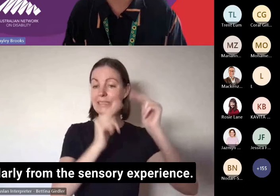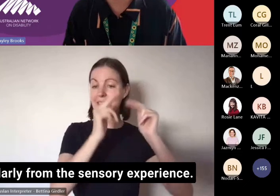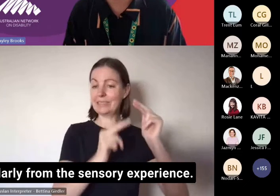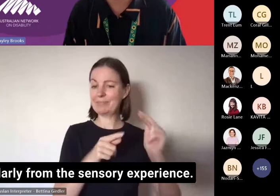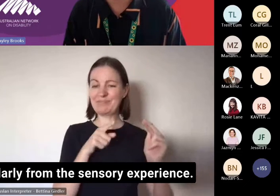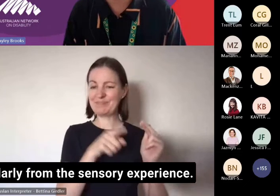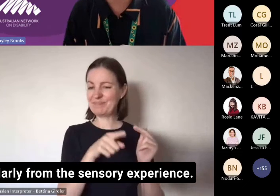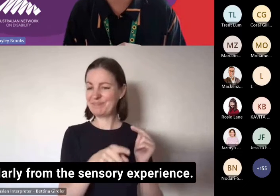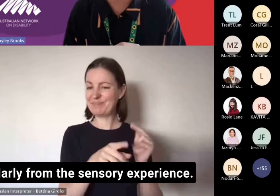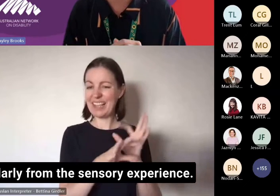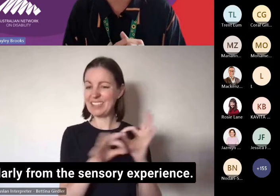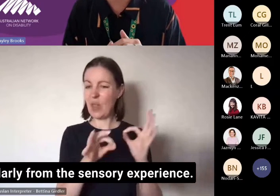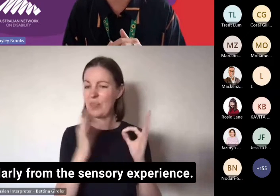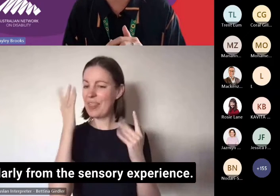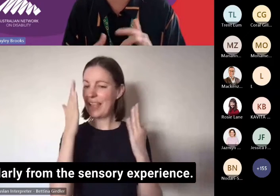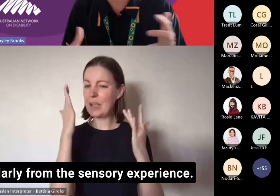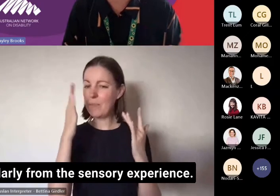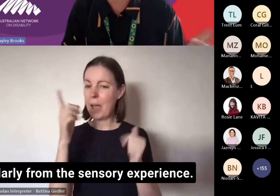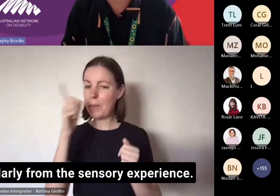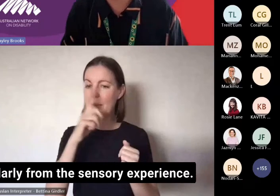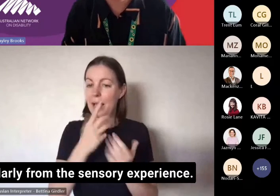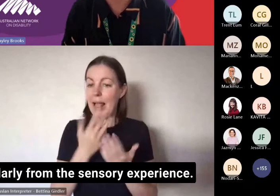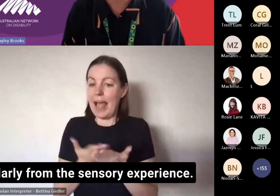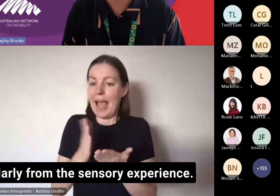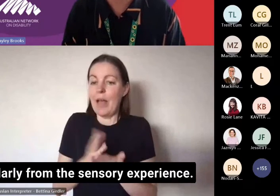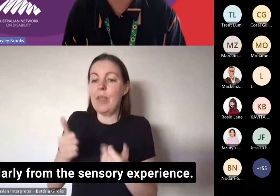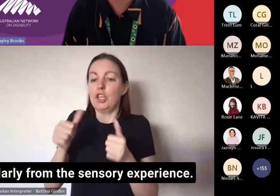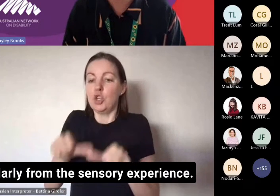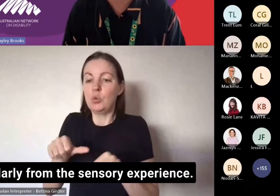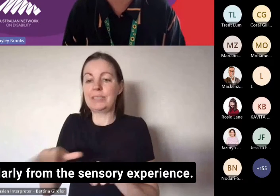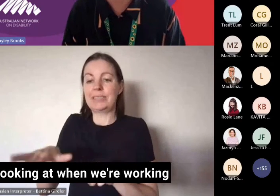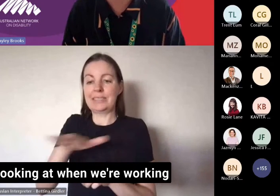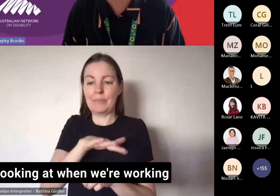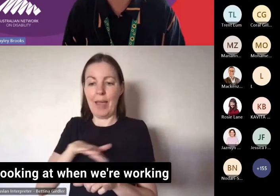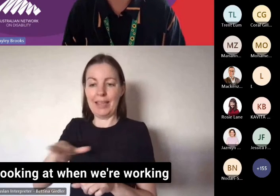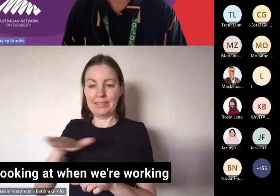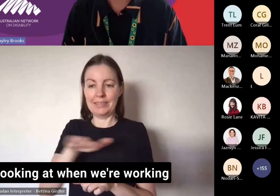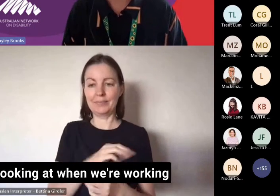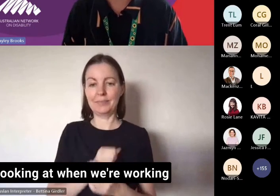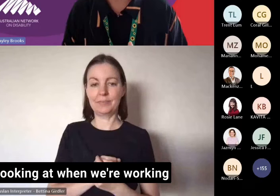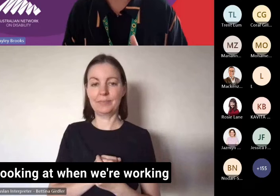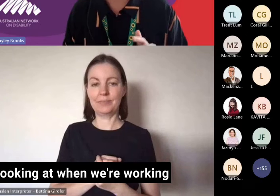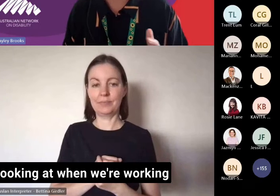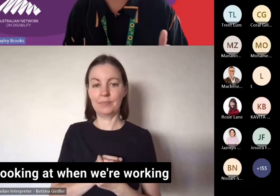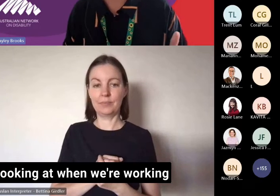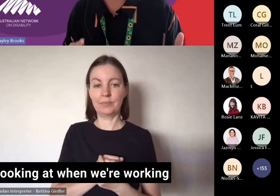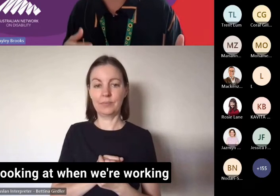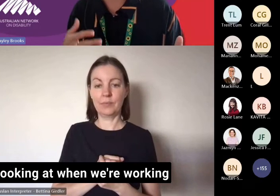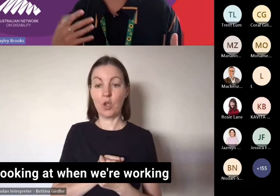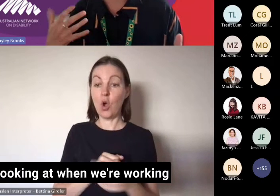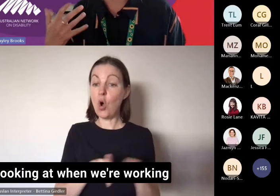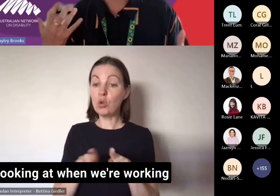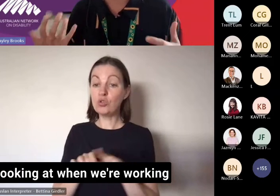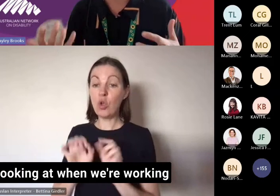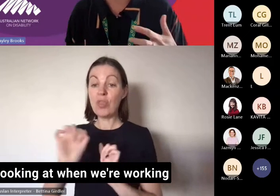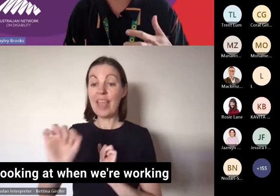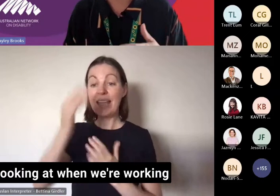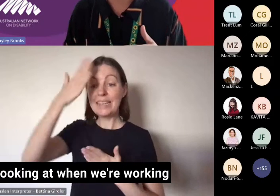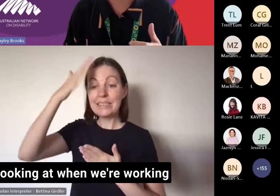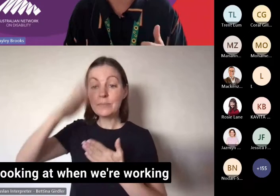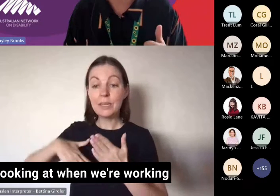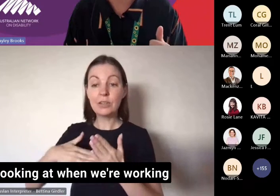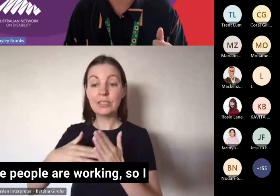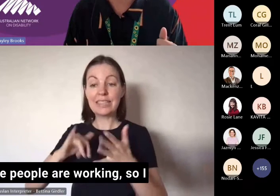within the space, particularly from the sensory experience. So even like when